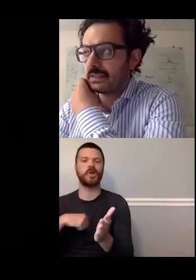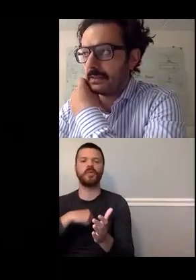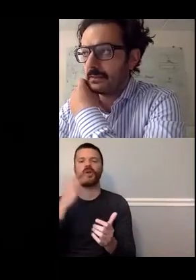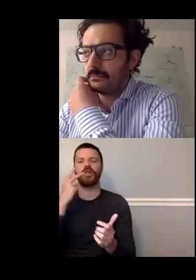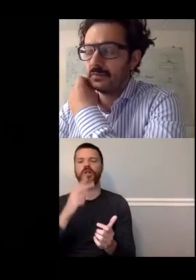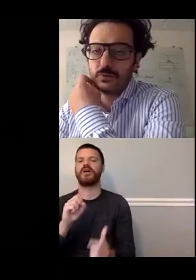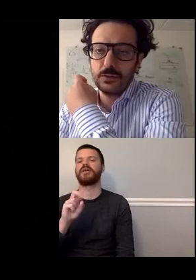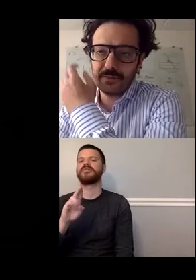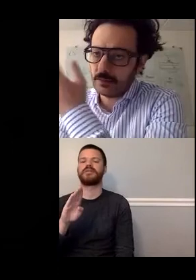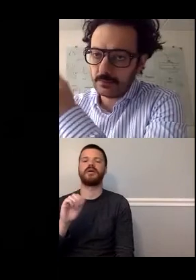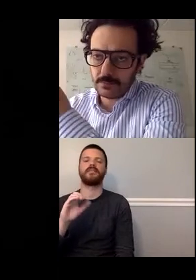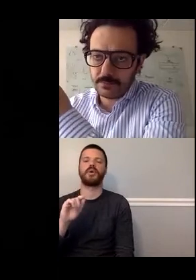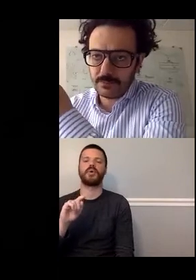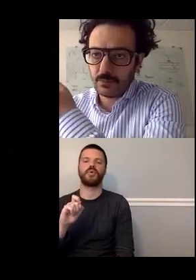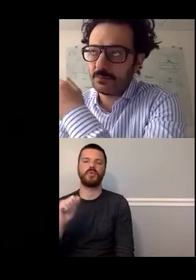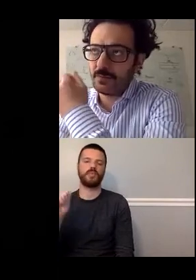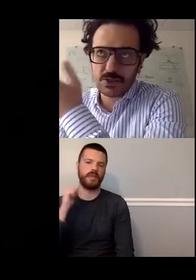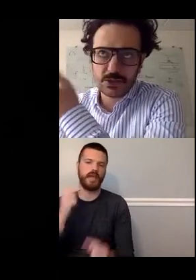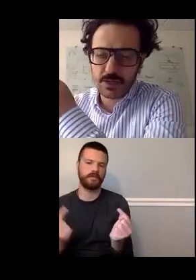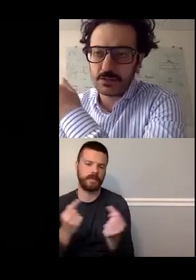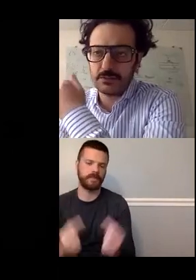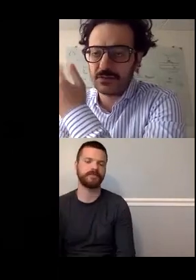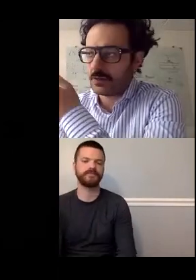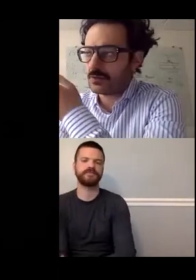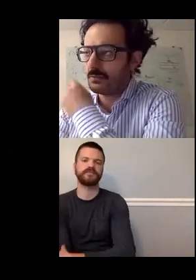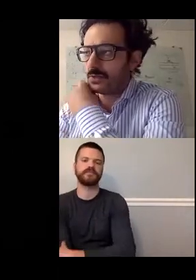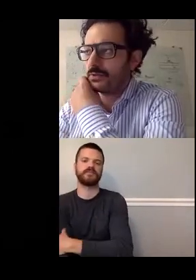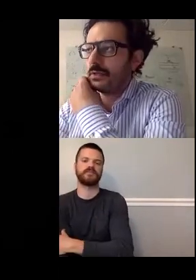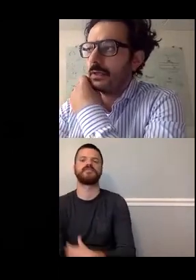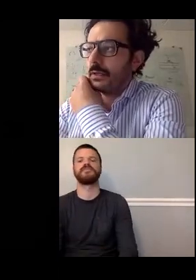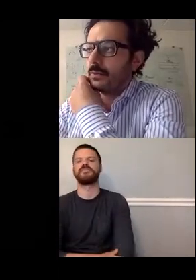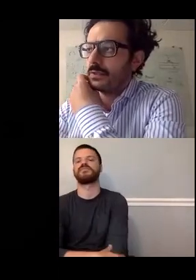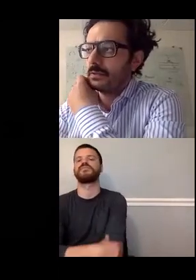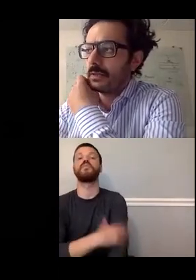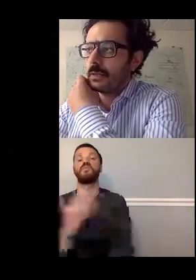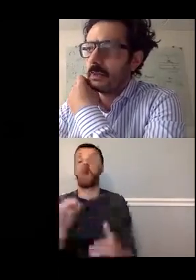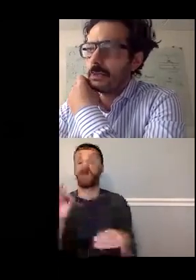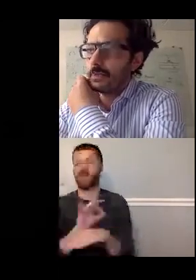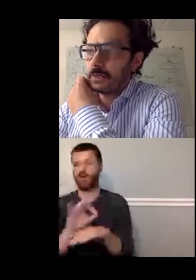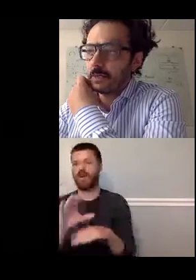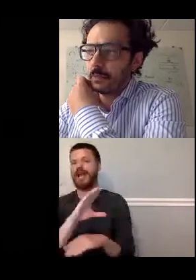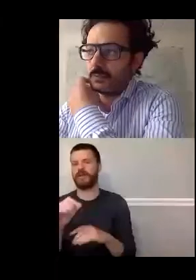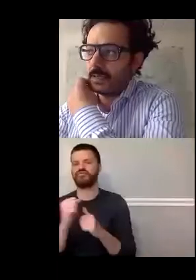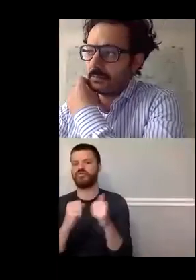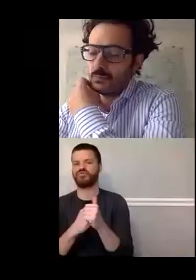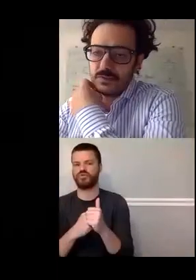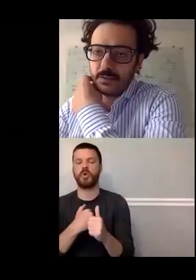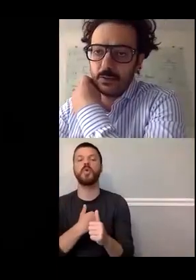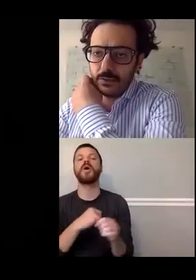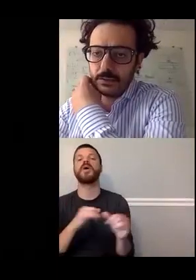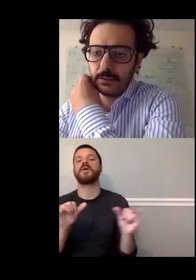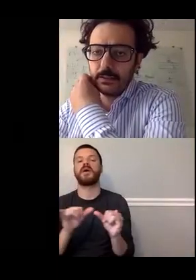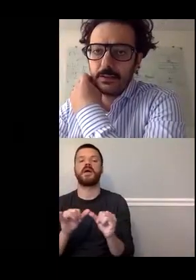We scanned them. So we obtained if you want, the functional measure and the structural measure. We scanned them at baseline when back pain was